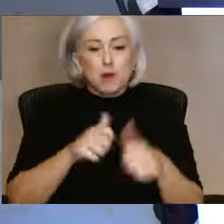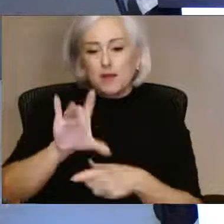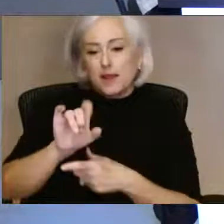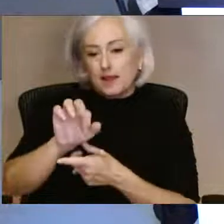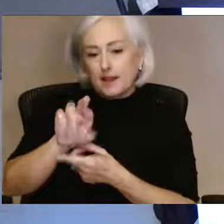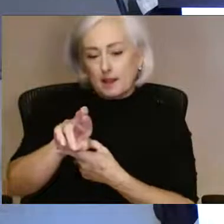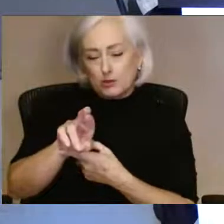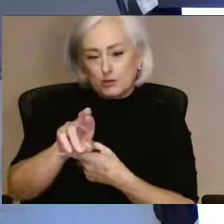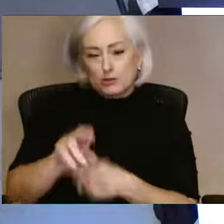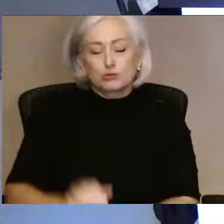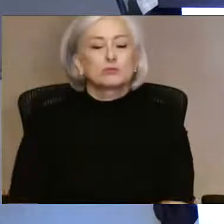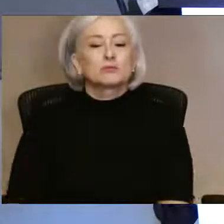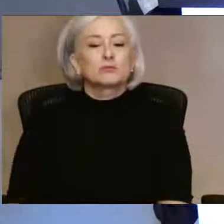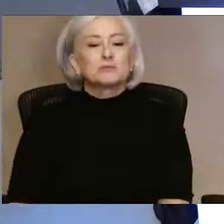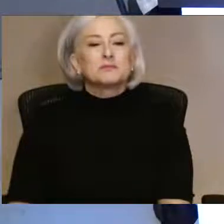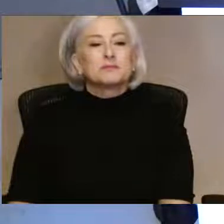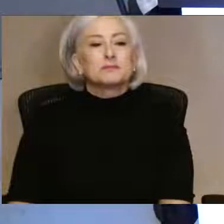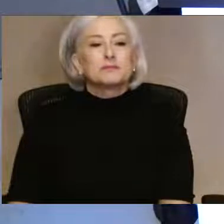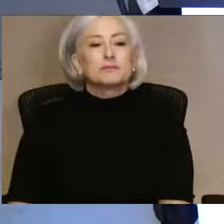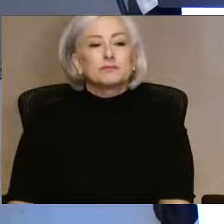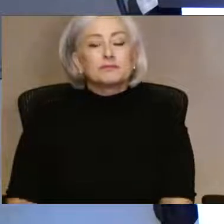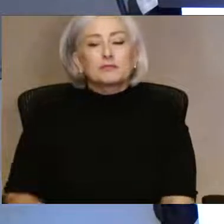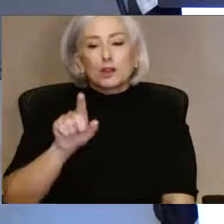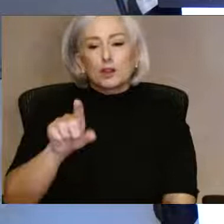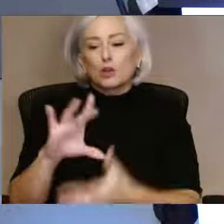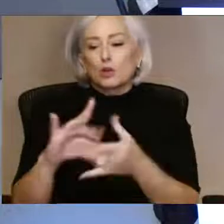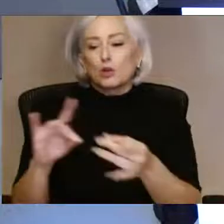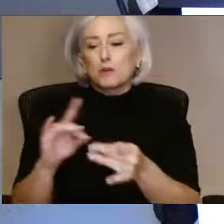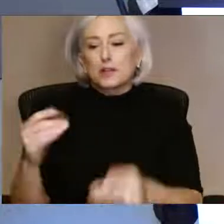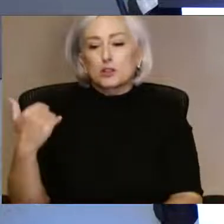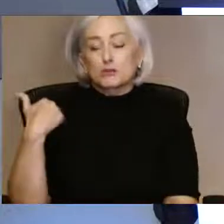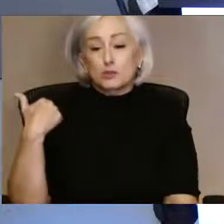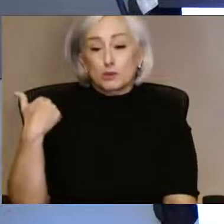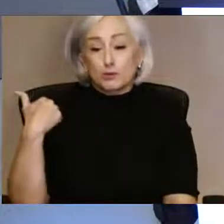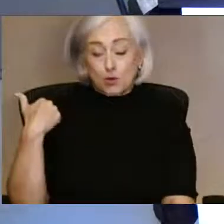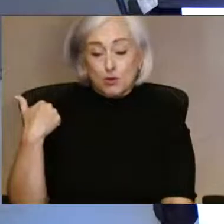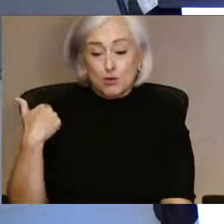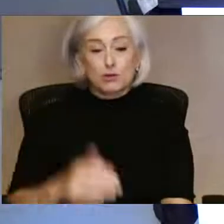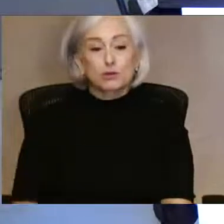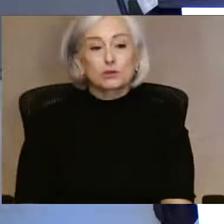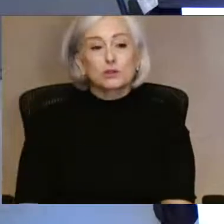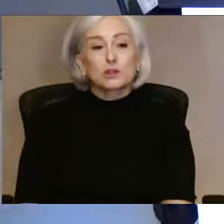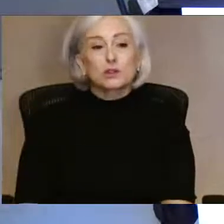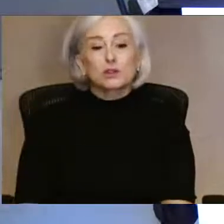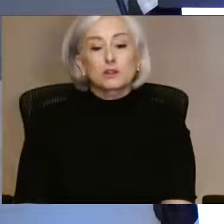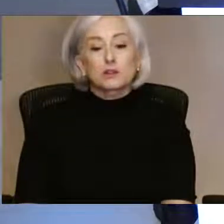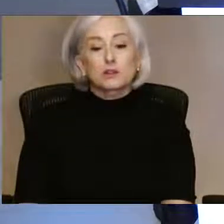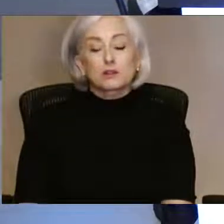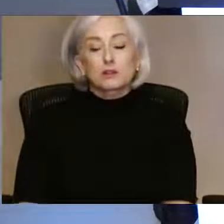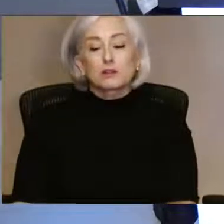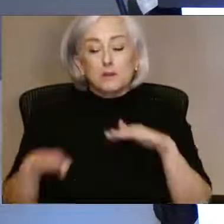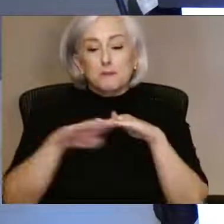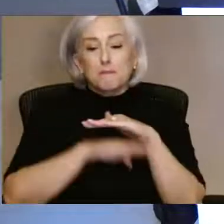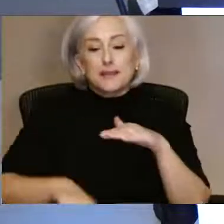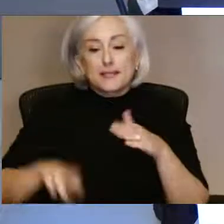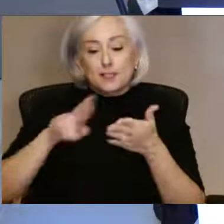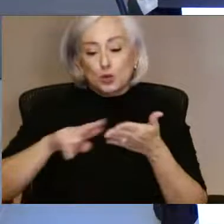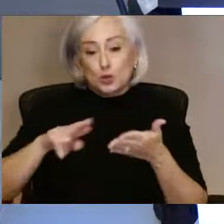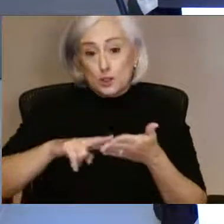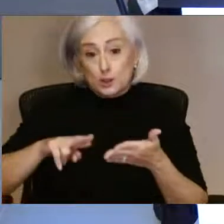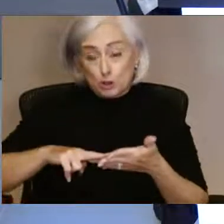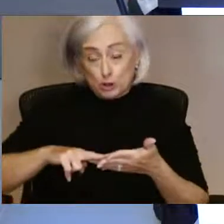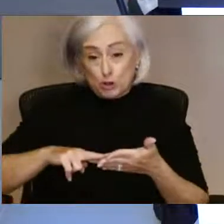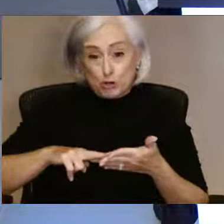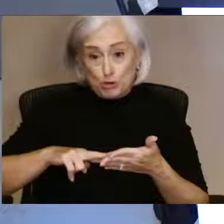mentioned in your earlier analogy, basic research functions as the roots